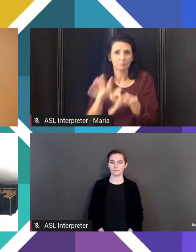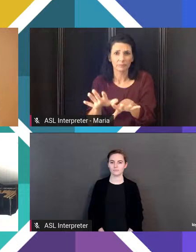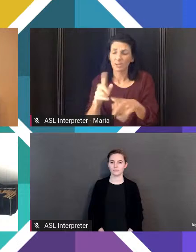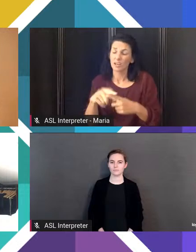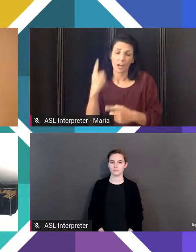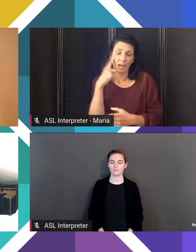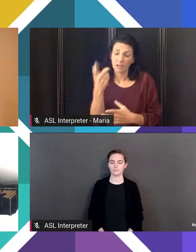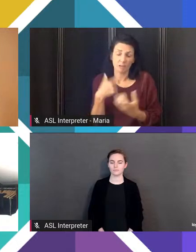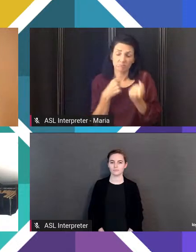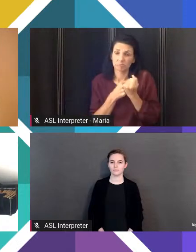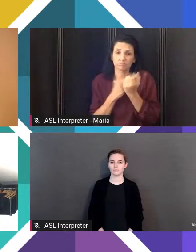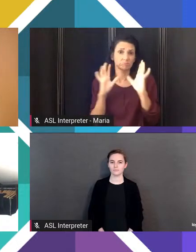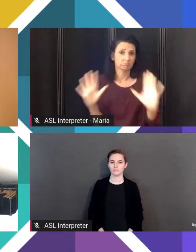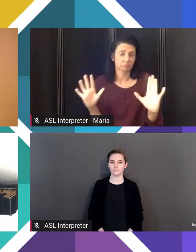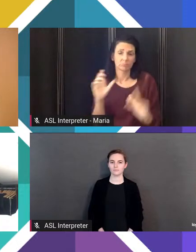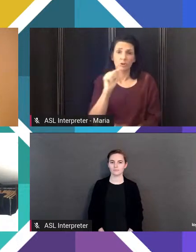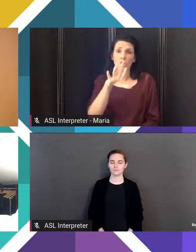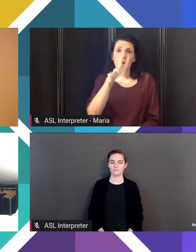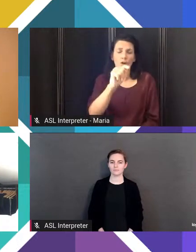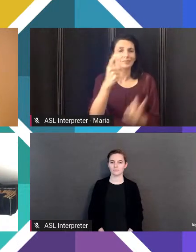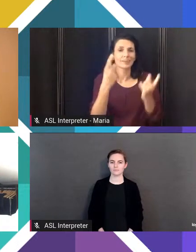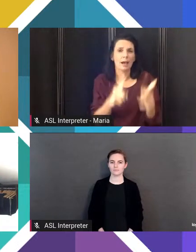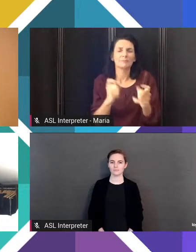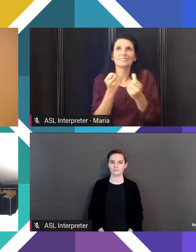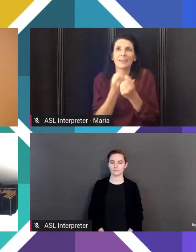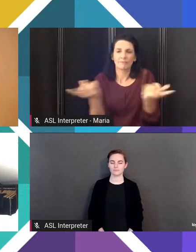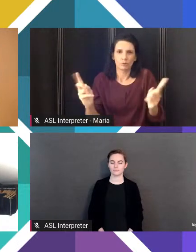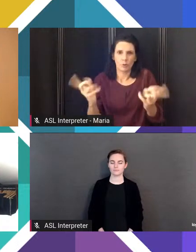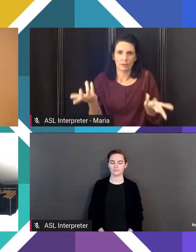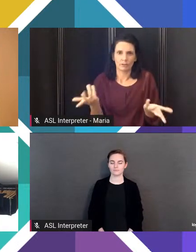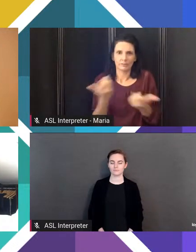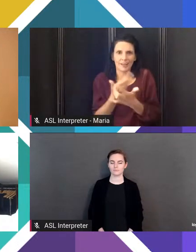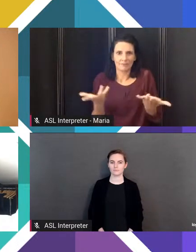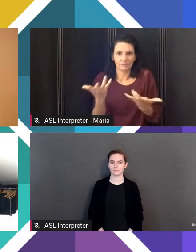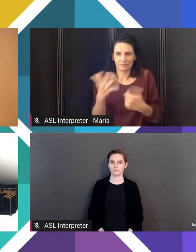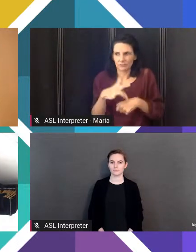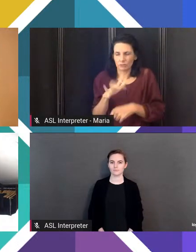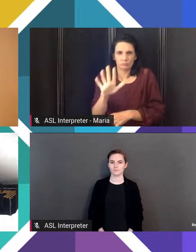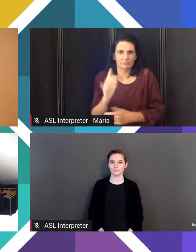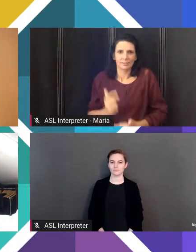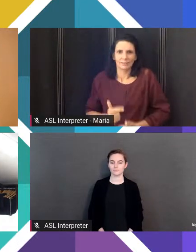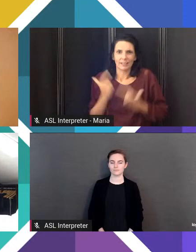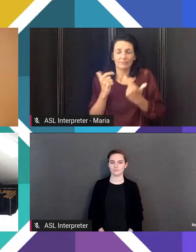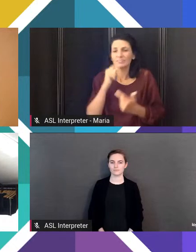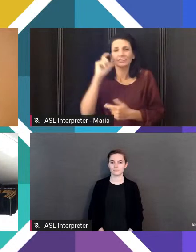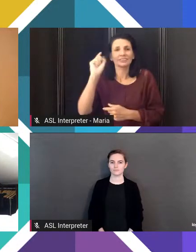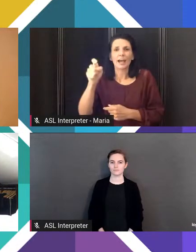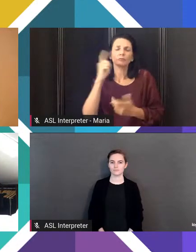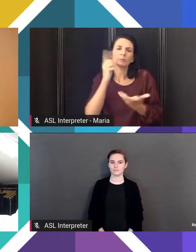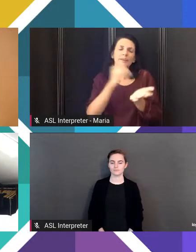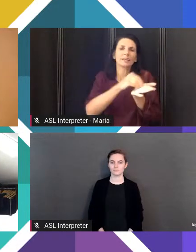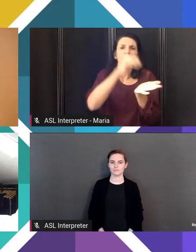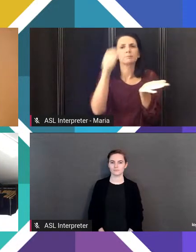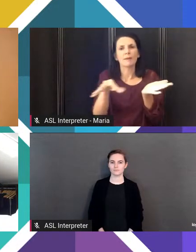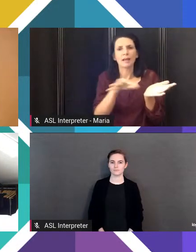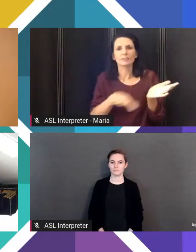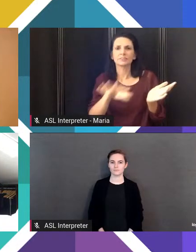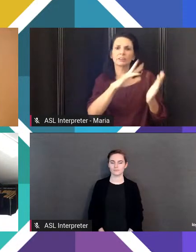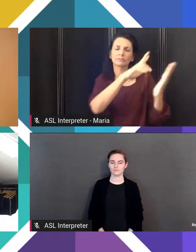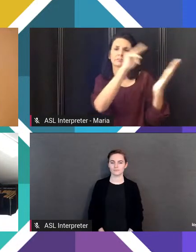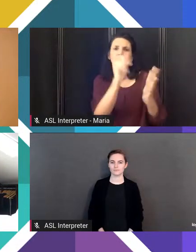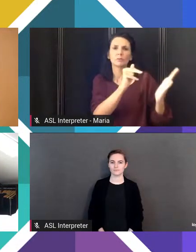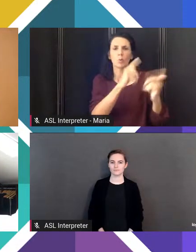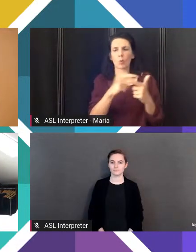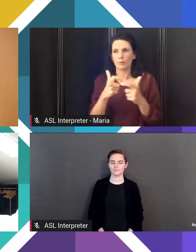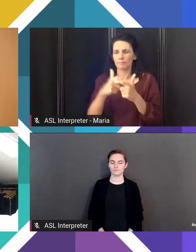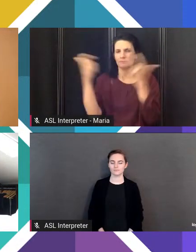this and I always say this, like art happens everywhere in every parts of our life. And it doesn't have to be on an expensive canvas. It doesn't have to be on a main stage